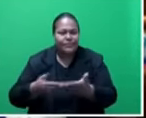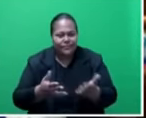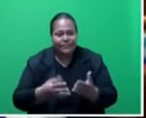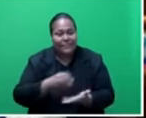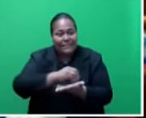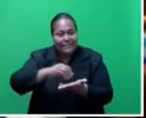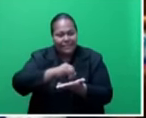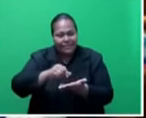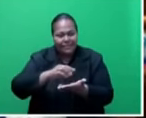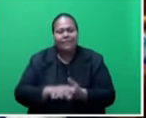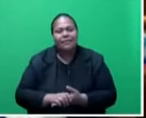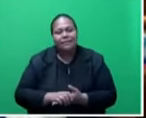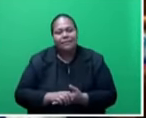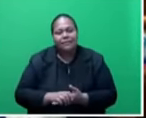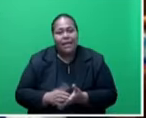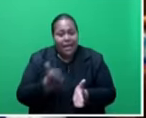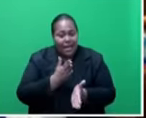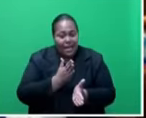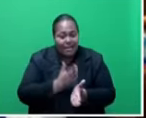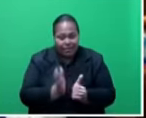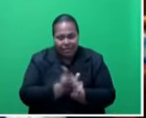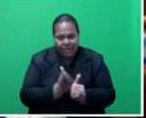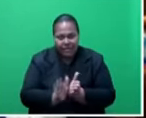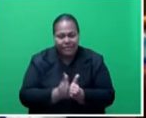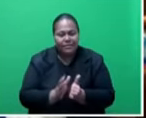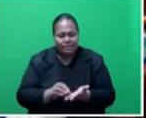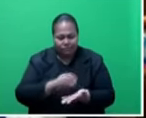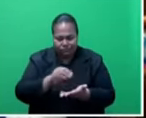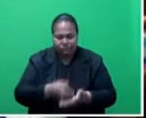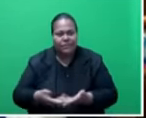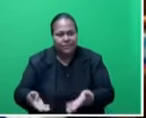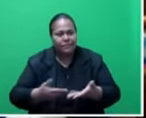and cassava cuttings. Mr. Speaker, also